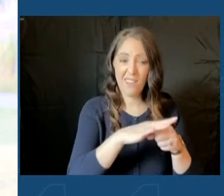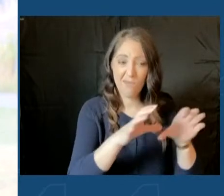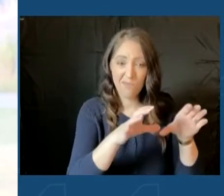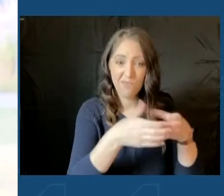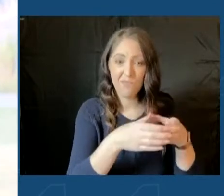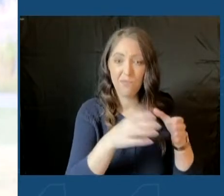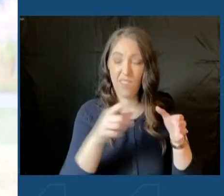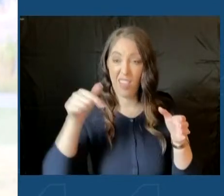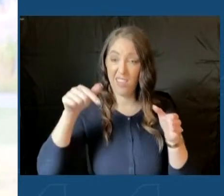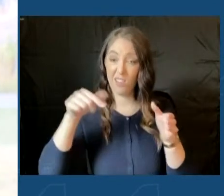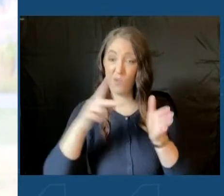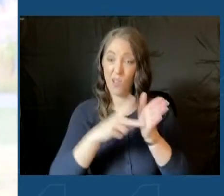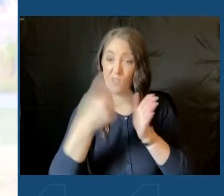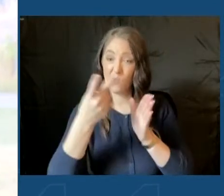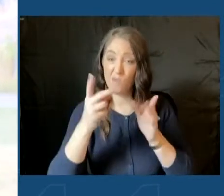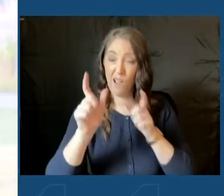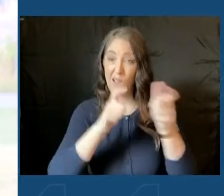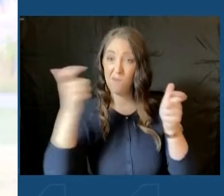beautiful symbol